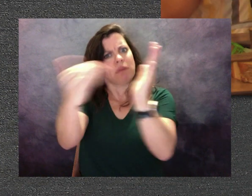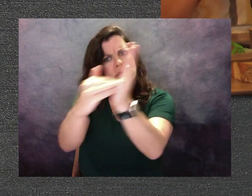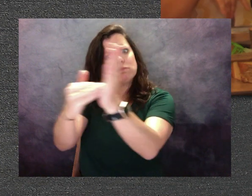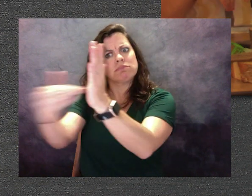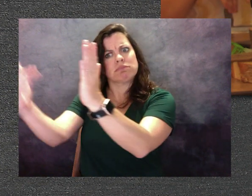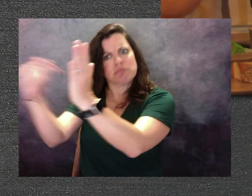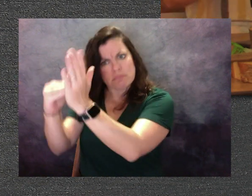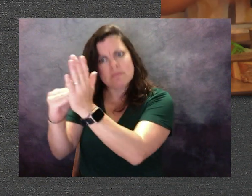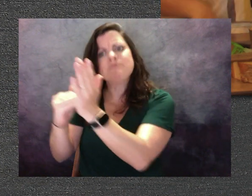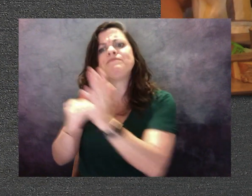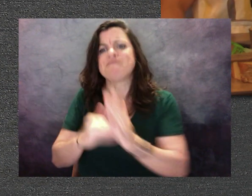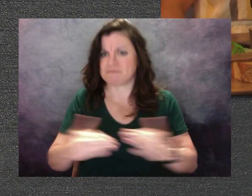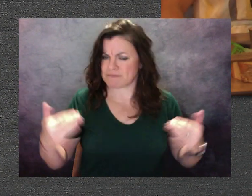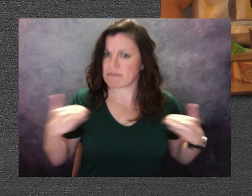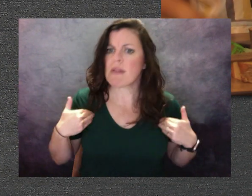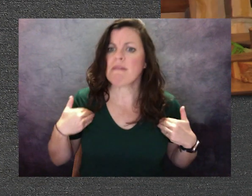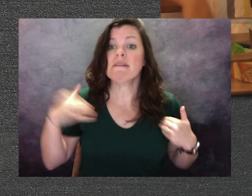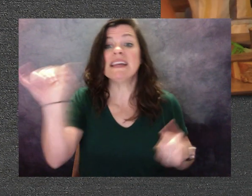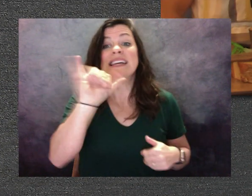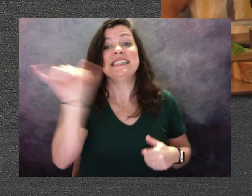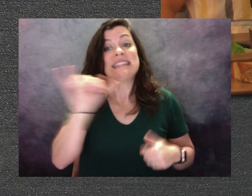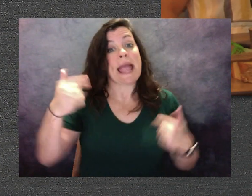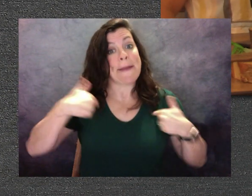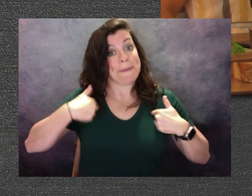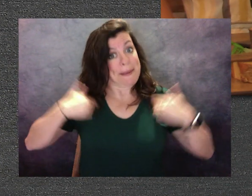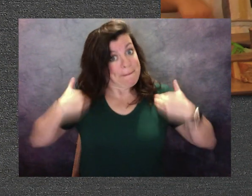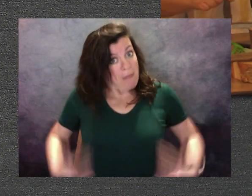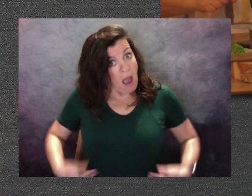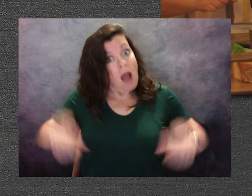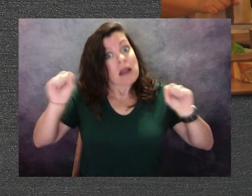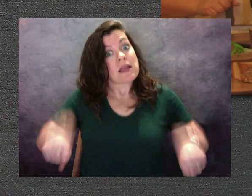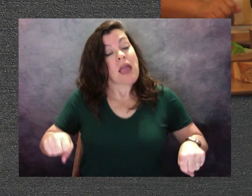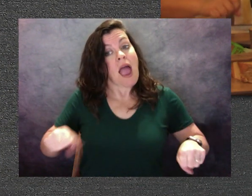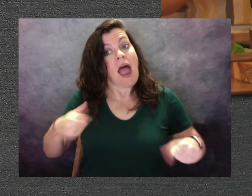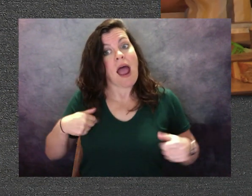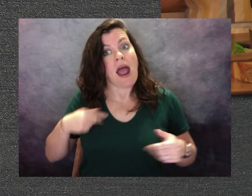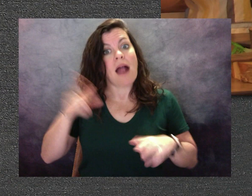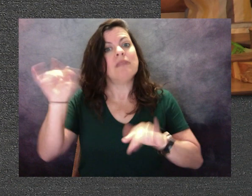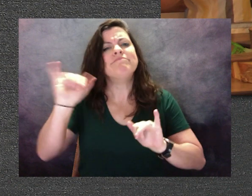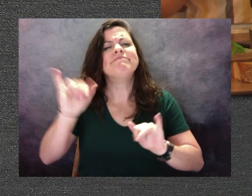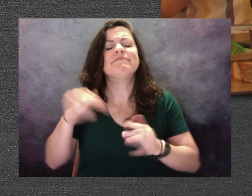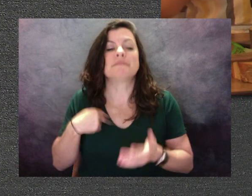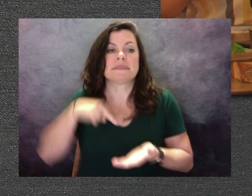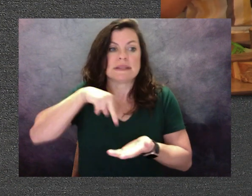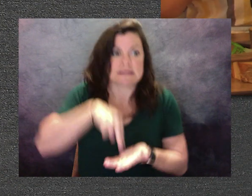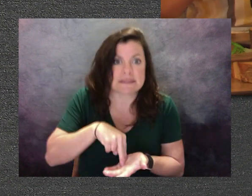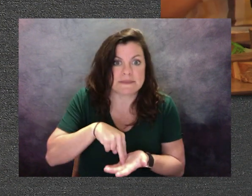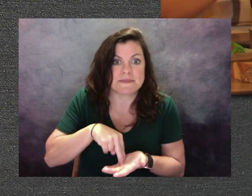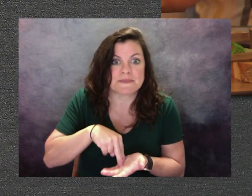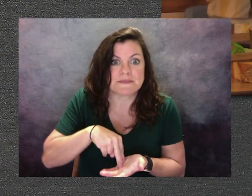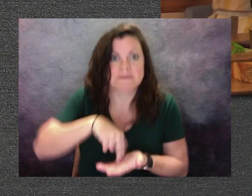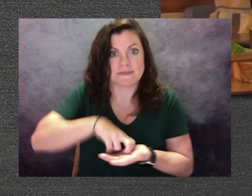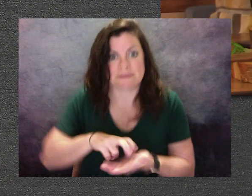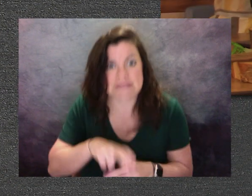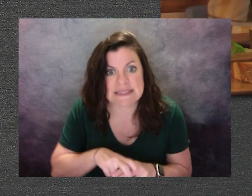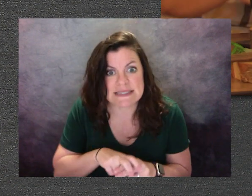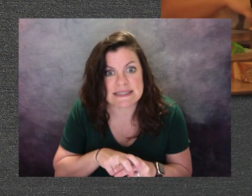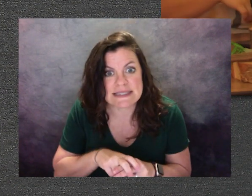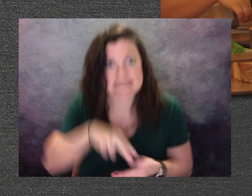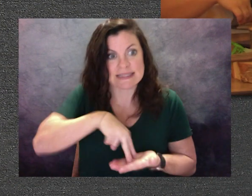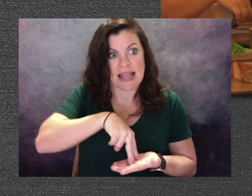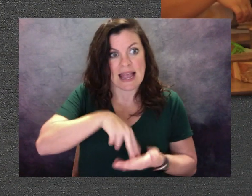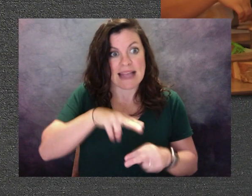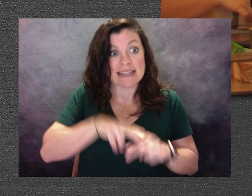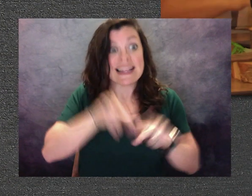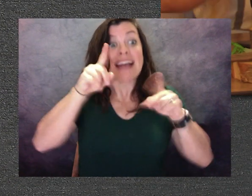up, sit down. Can you try that with me? Let's do a pattern together. Are we ready? We're gonna stand up and sit down. Stand up,